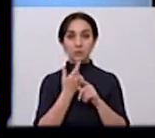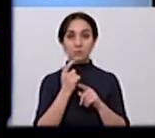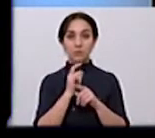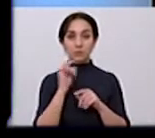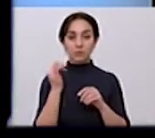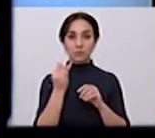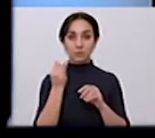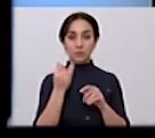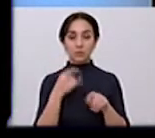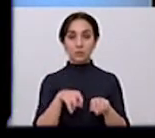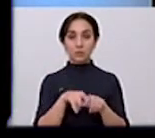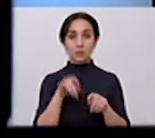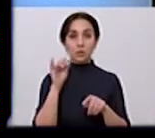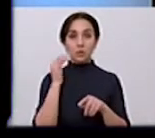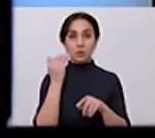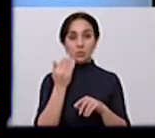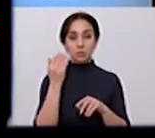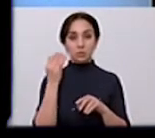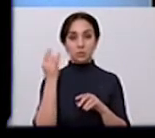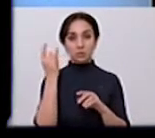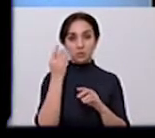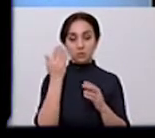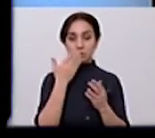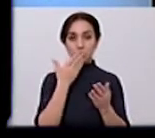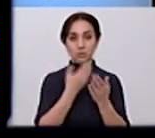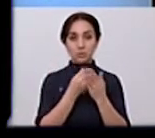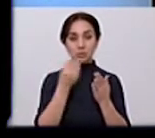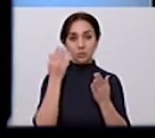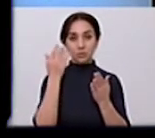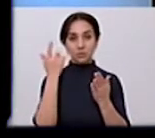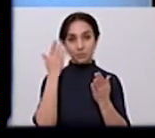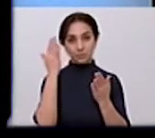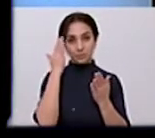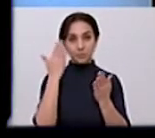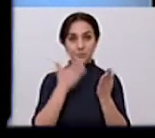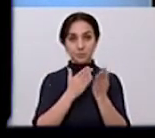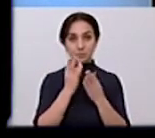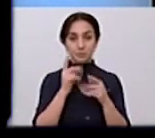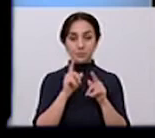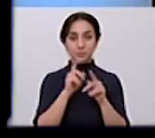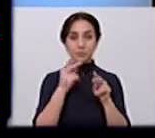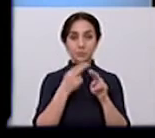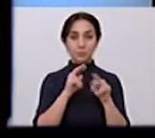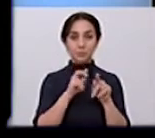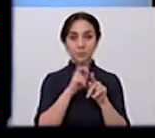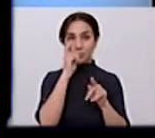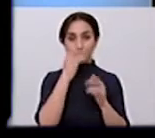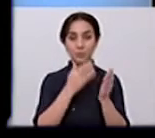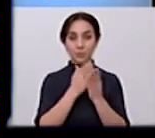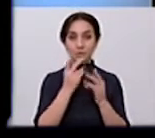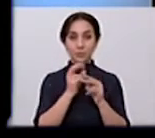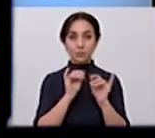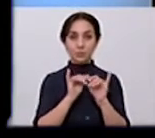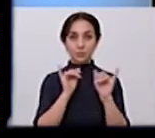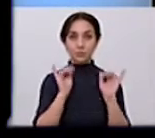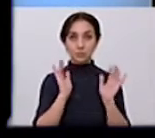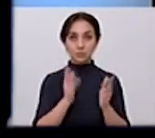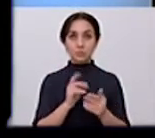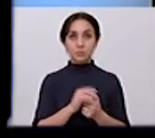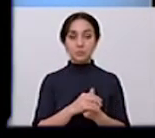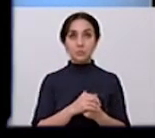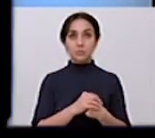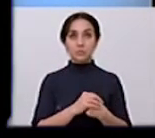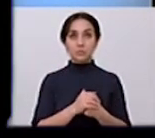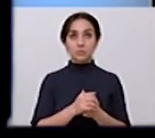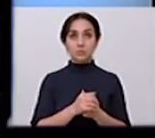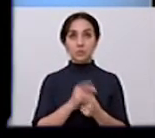sababi bizda siyosiy ongimiz, siyosiy madaniyatimizni rivojlantirishda nihoyatda, demak, alohida ahamiyat kasb etar ekan. Shuning bilan